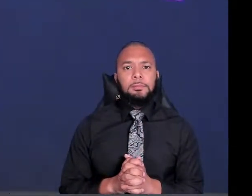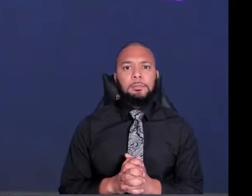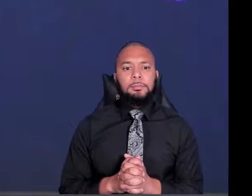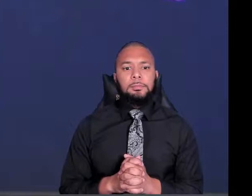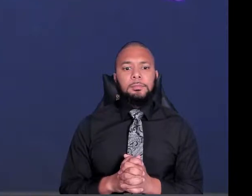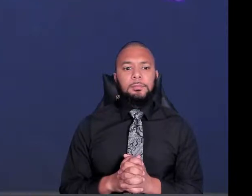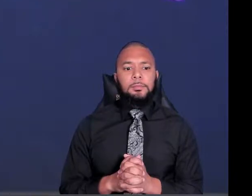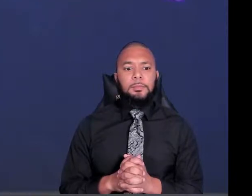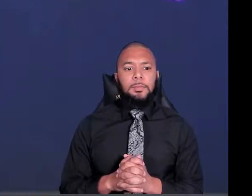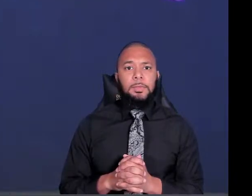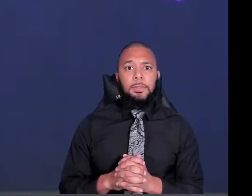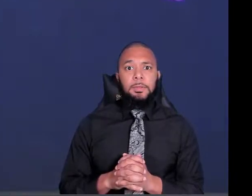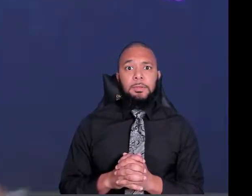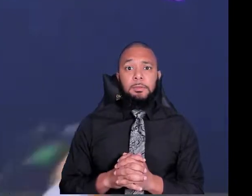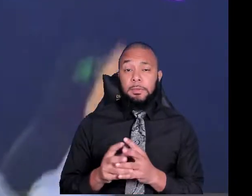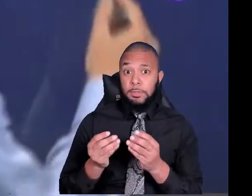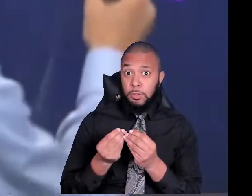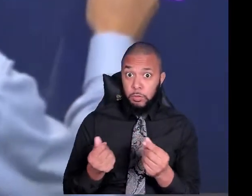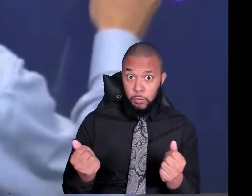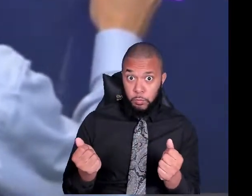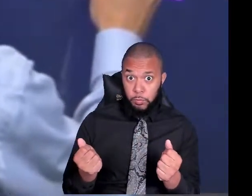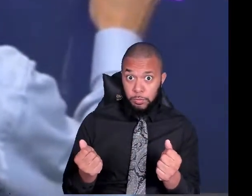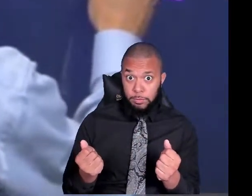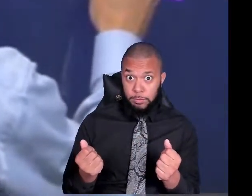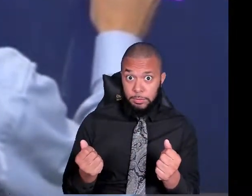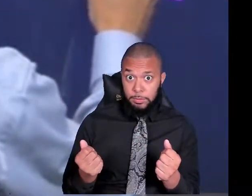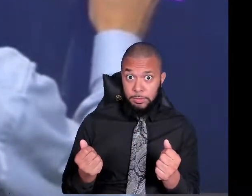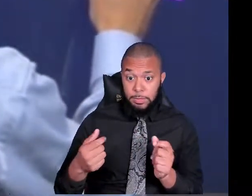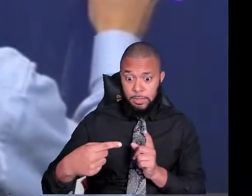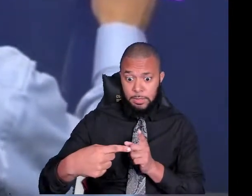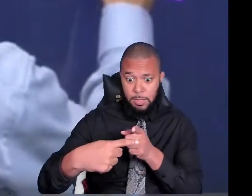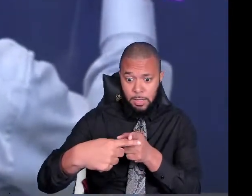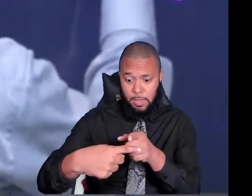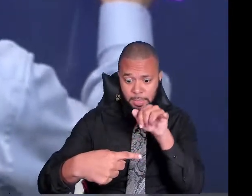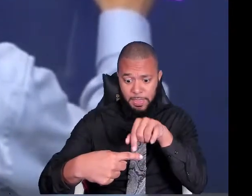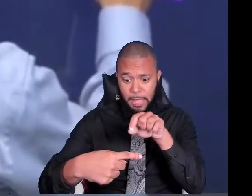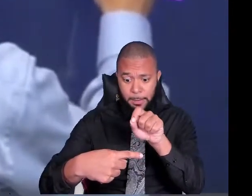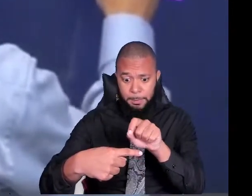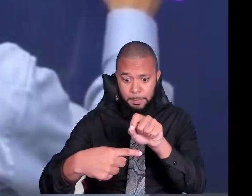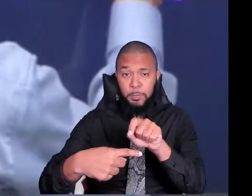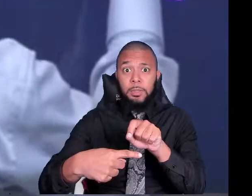And the solution is where they intersect.